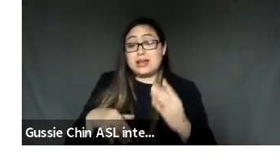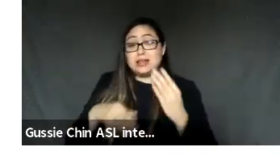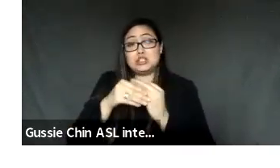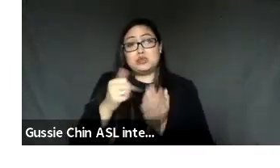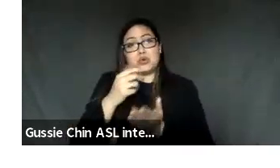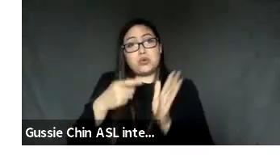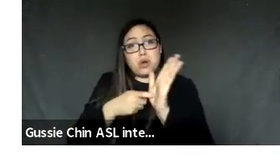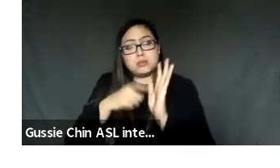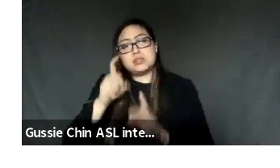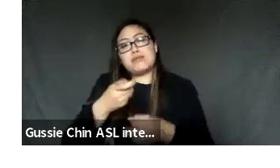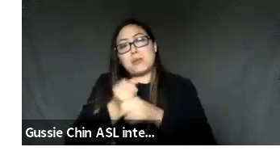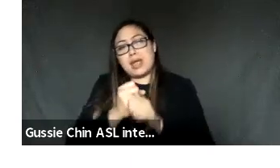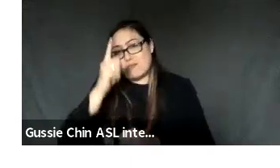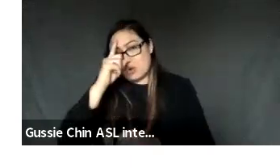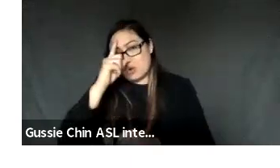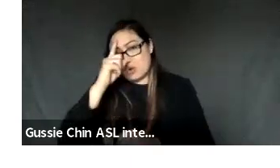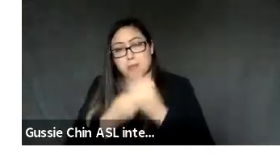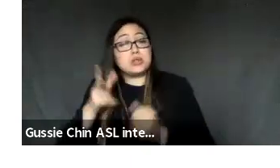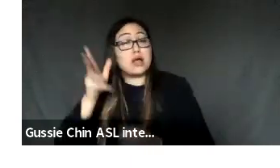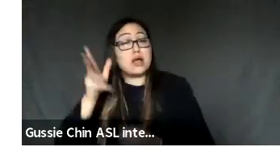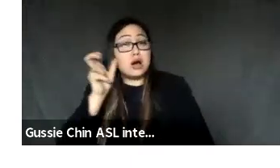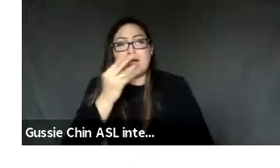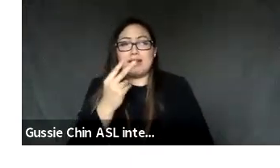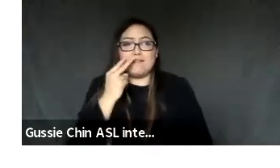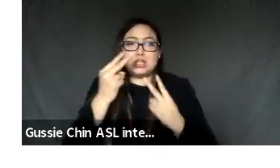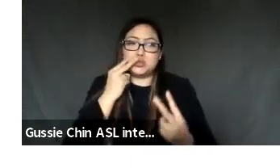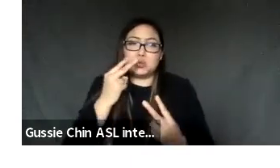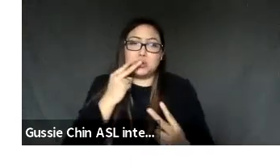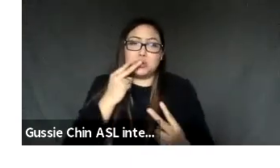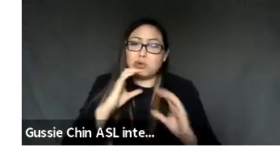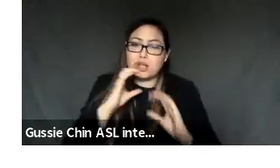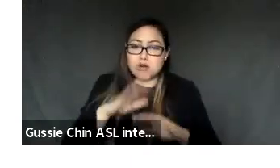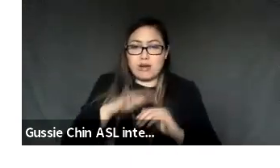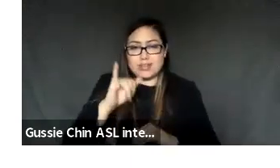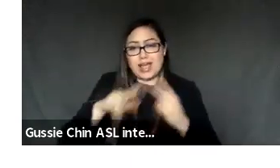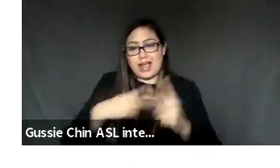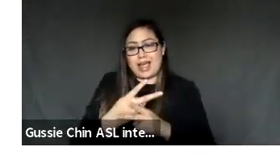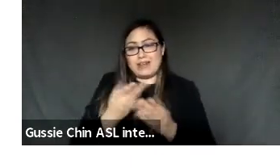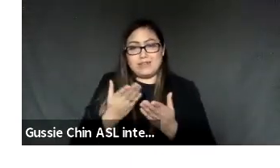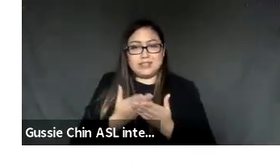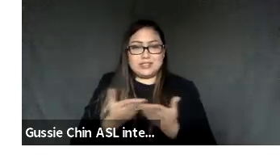need to be made for both audible and visual communication on those types of devices.